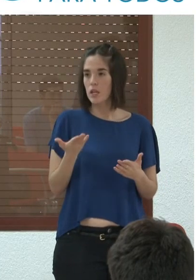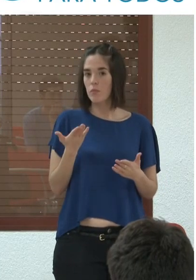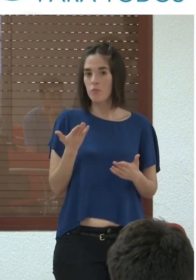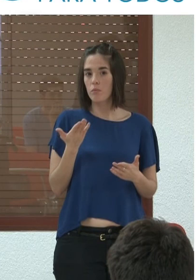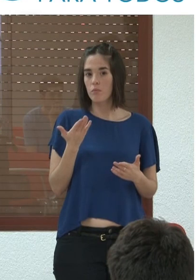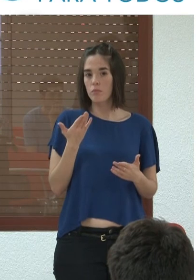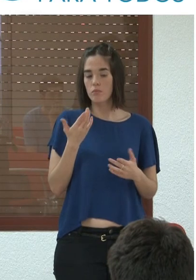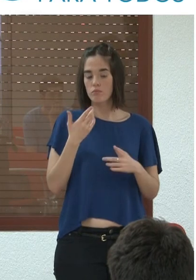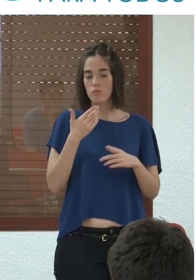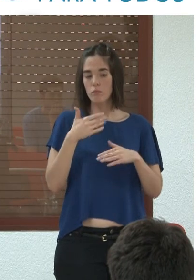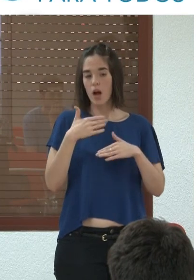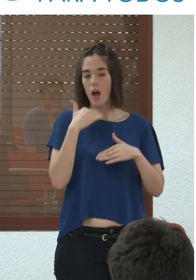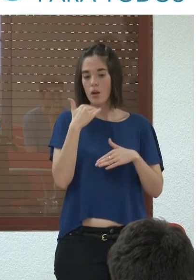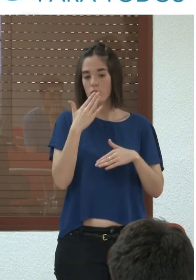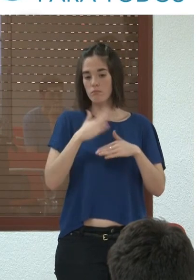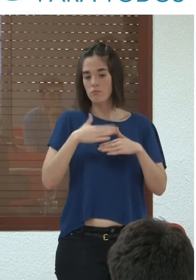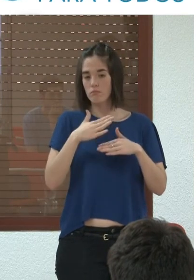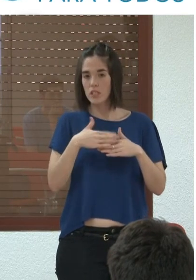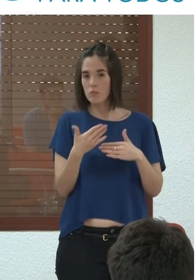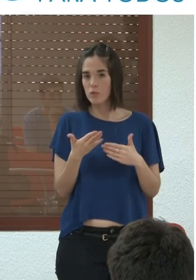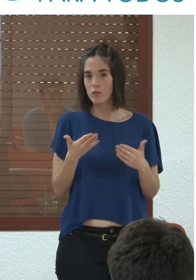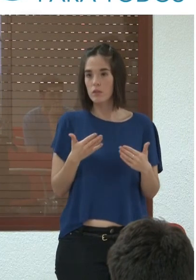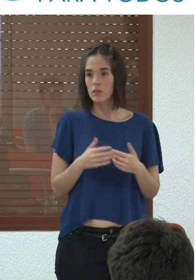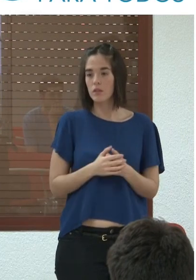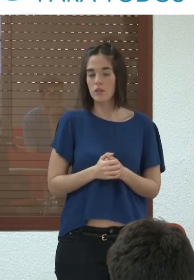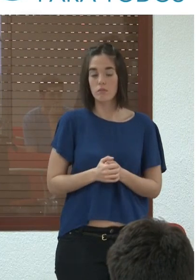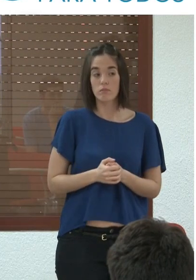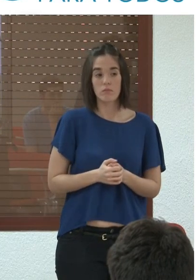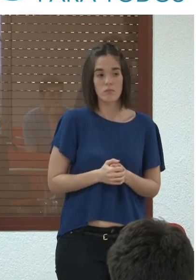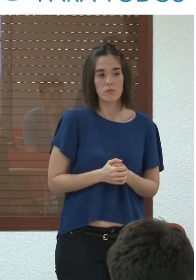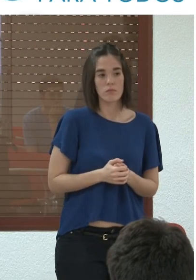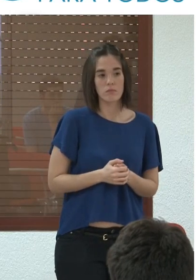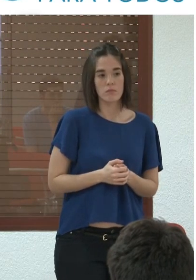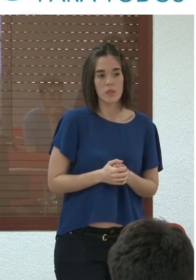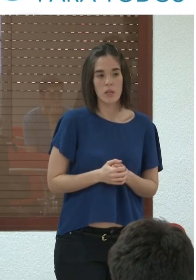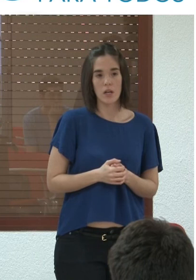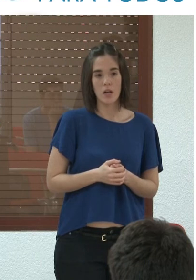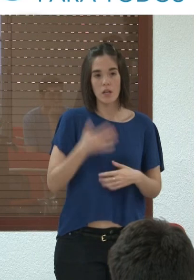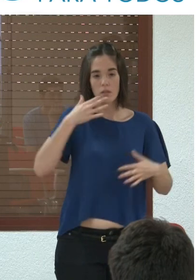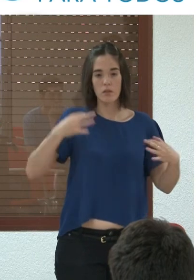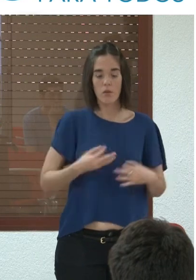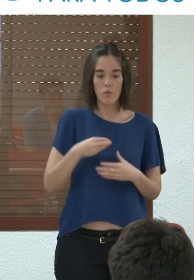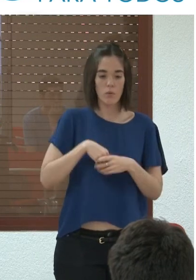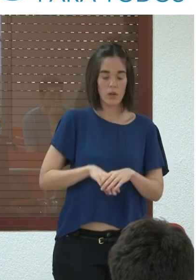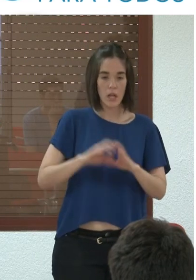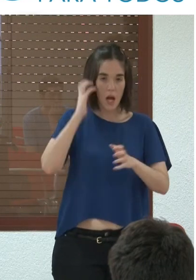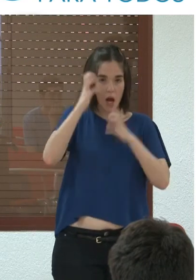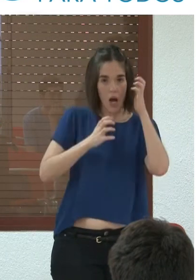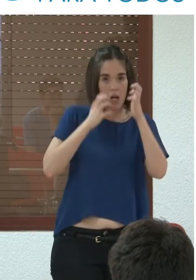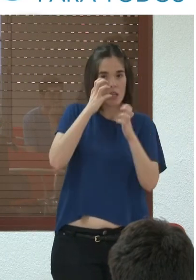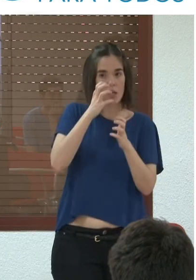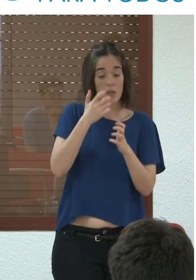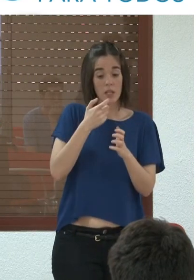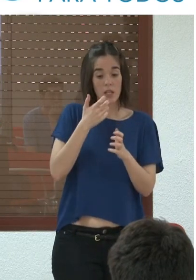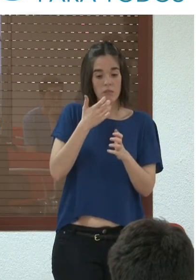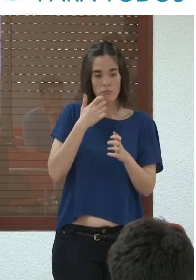the research is done with according to a minimum level of safety for the